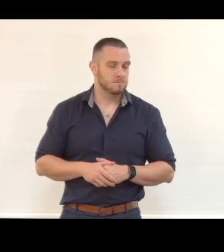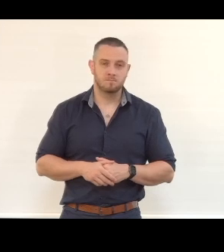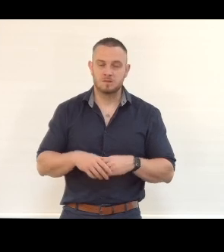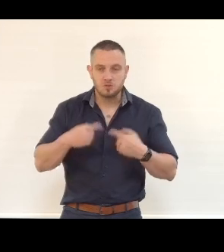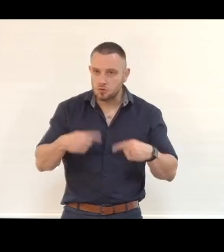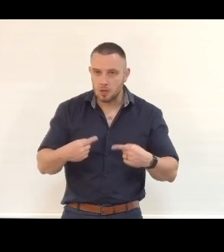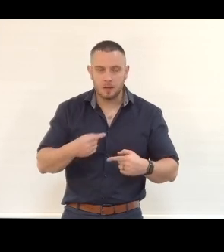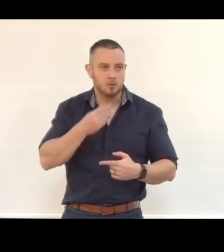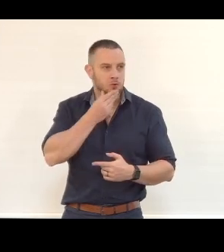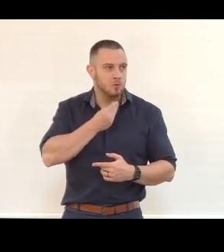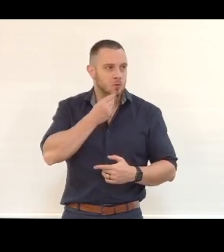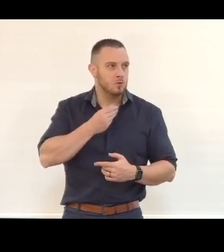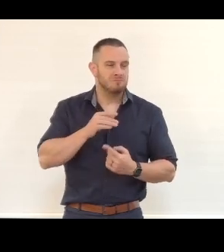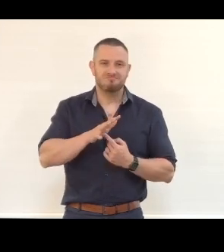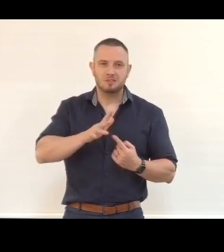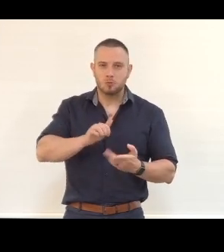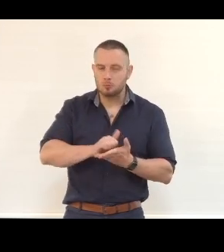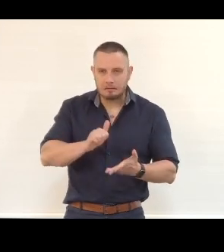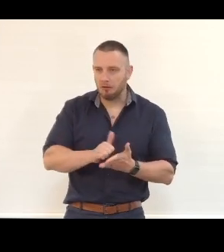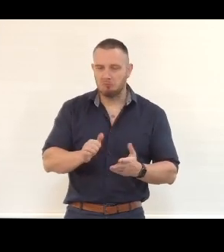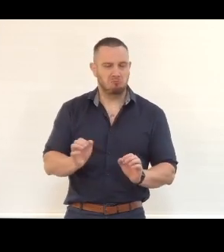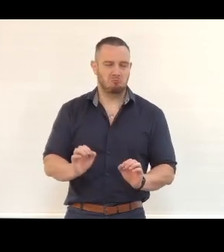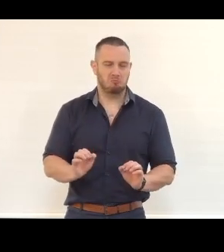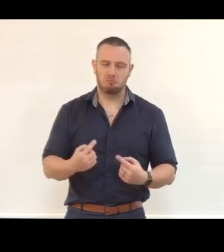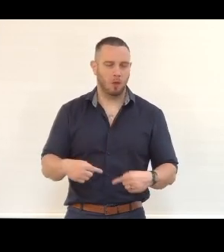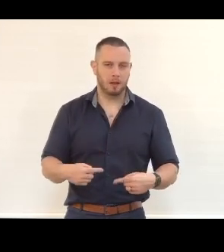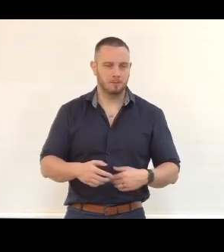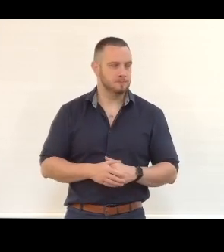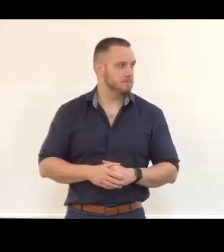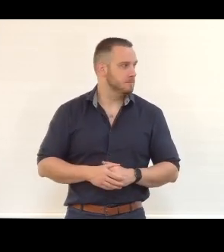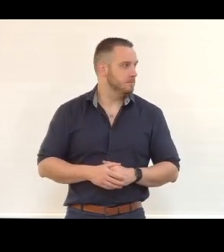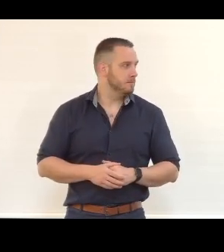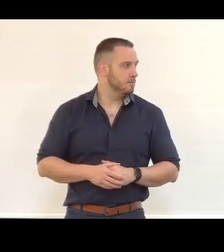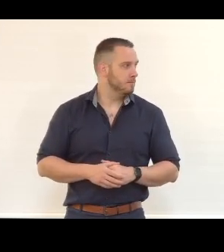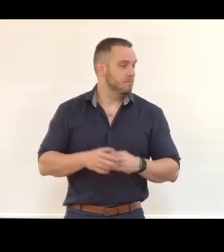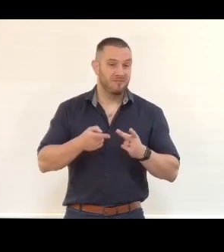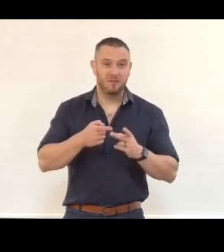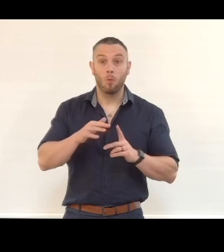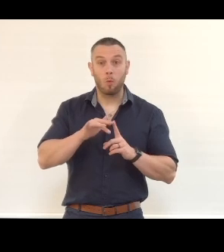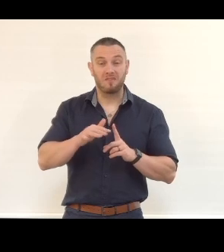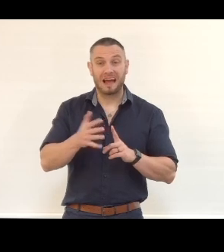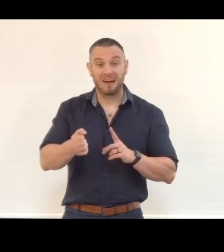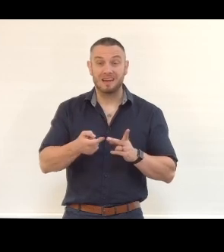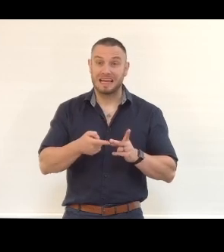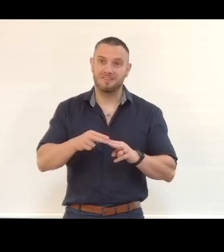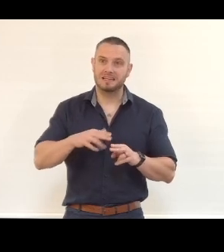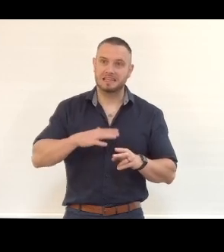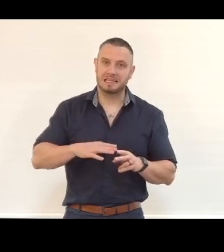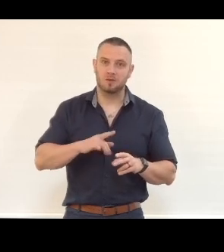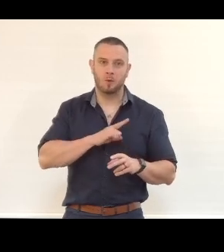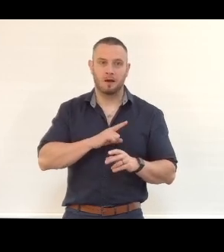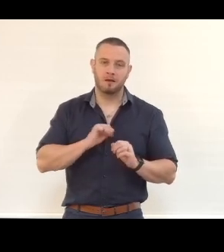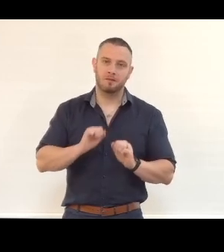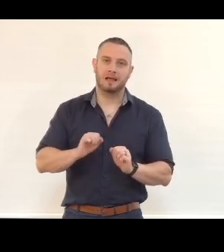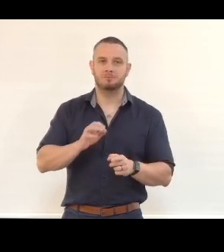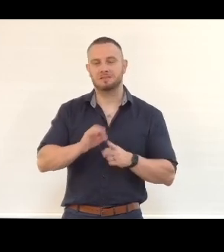to use social media or anything like that. If there was Wi-Fi, if they needed Wi-Fi for their